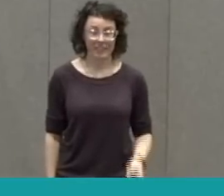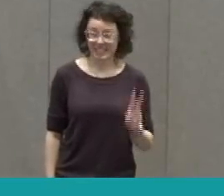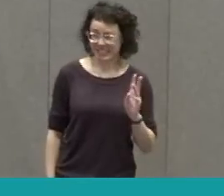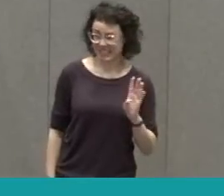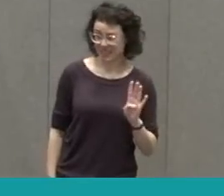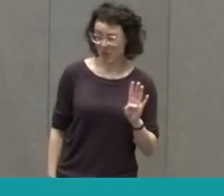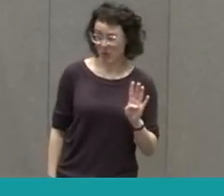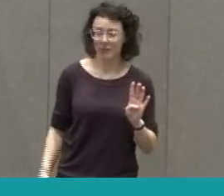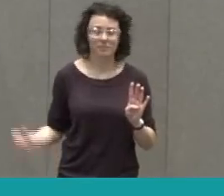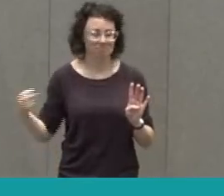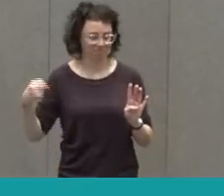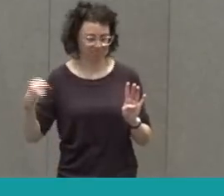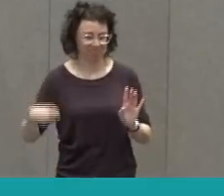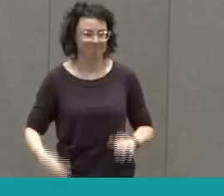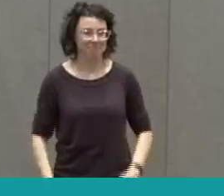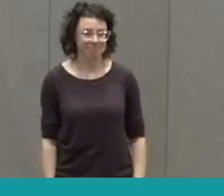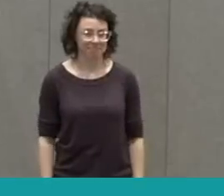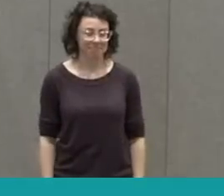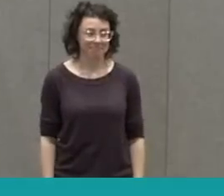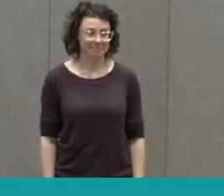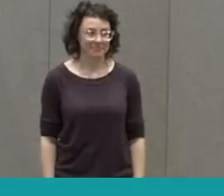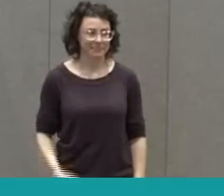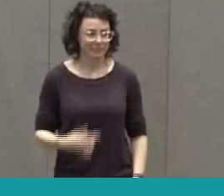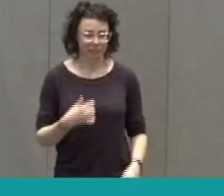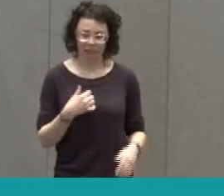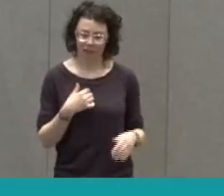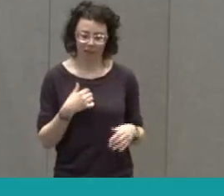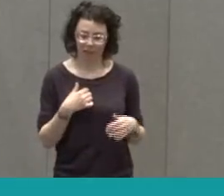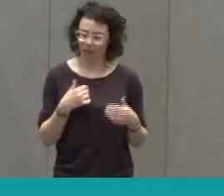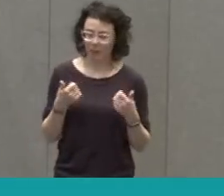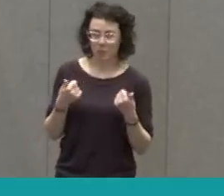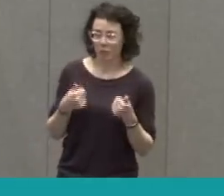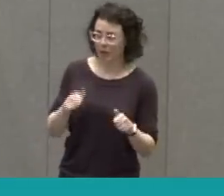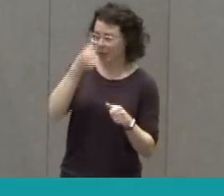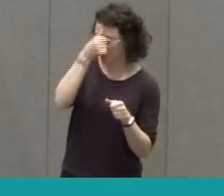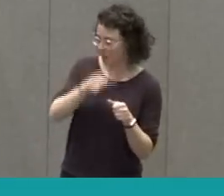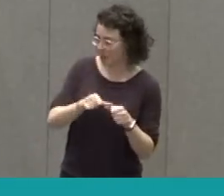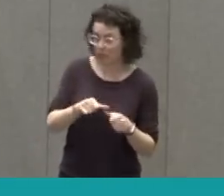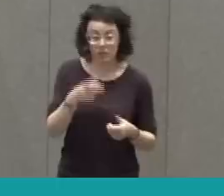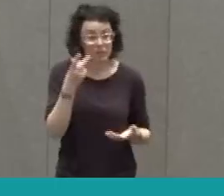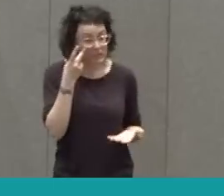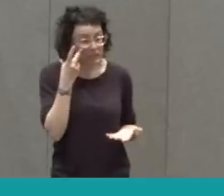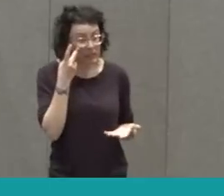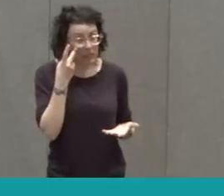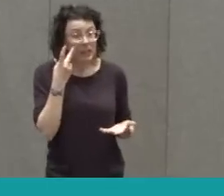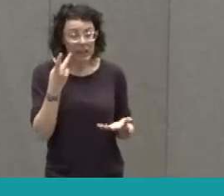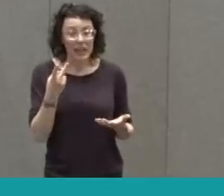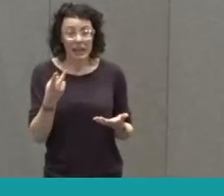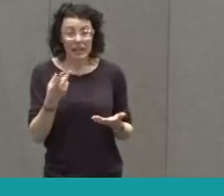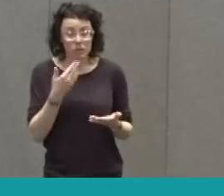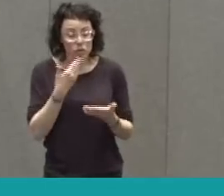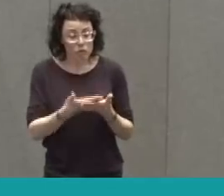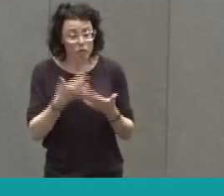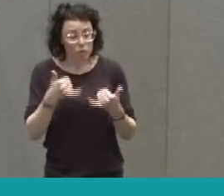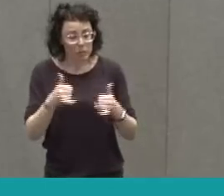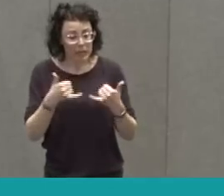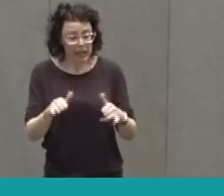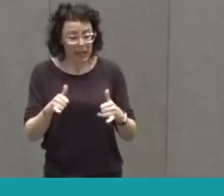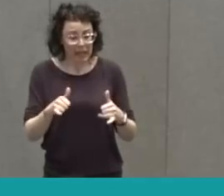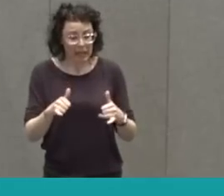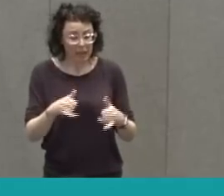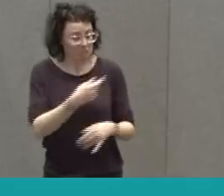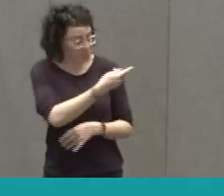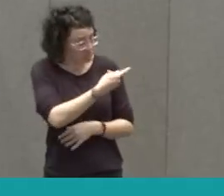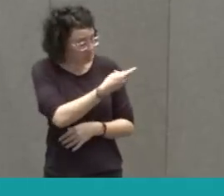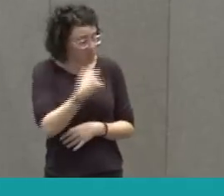64? Yep. I'm trying to remember. I know, right? See, this is why we're playing it. Even us, we're sitting here. You notice we take some